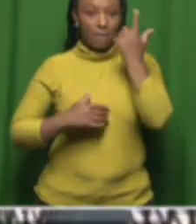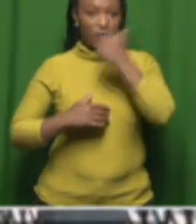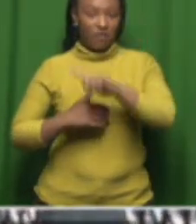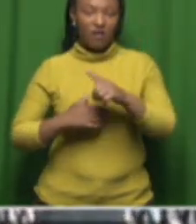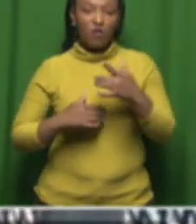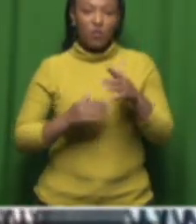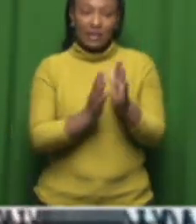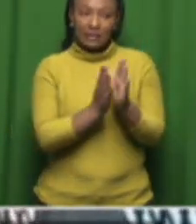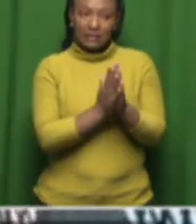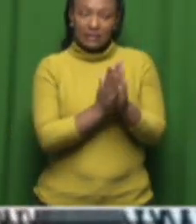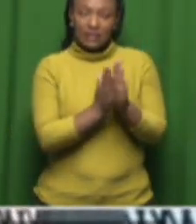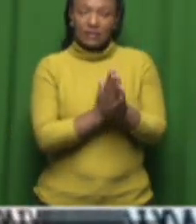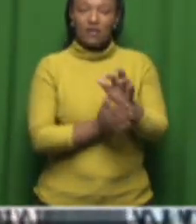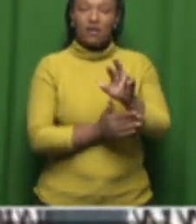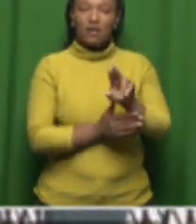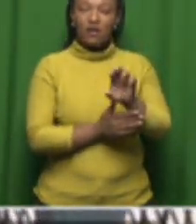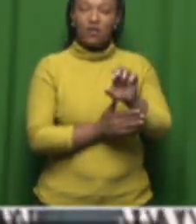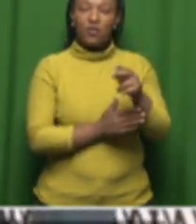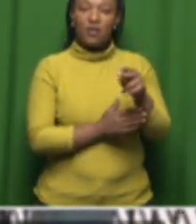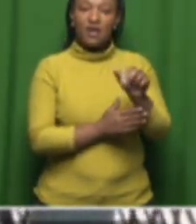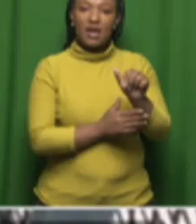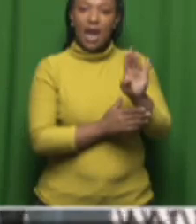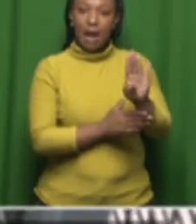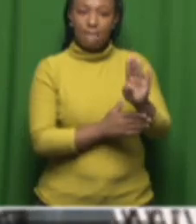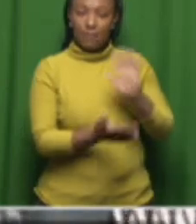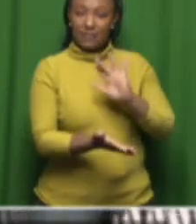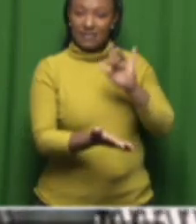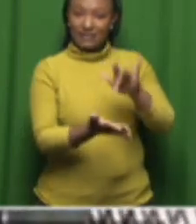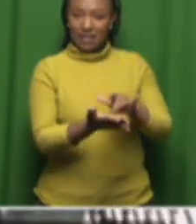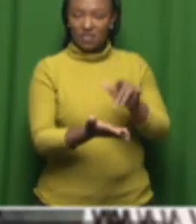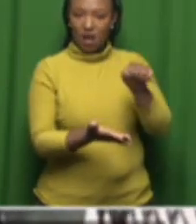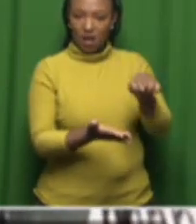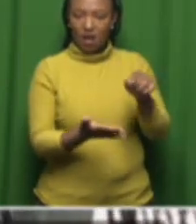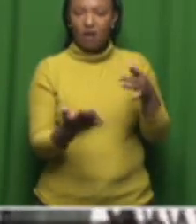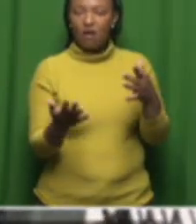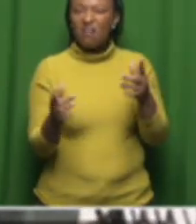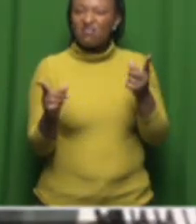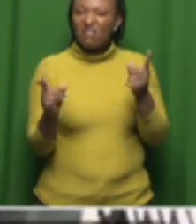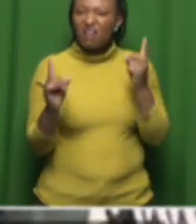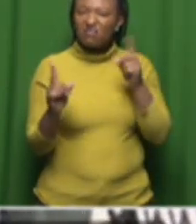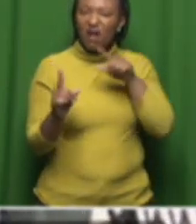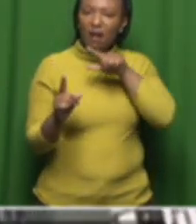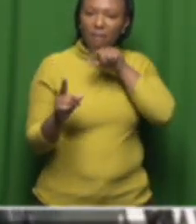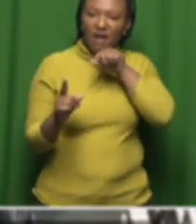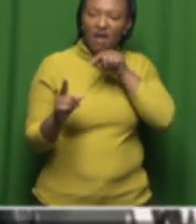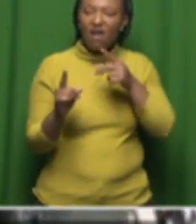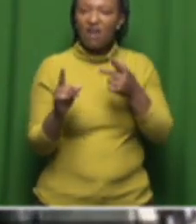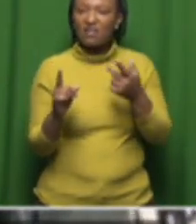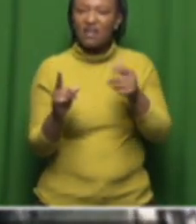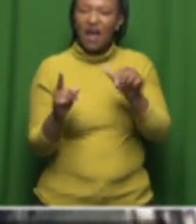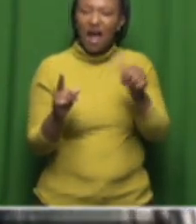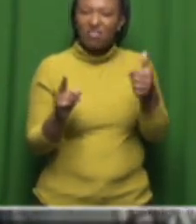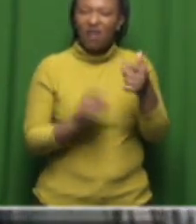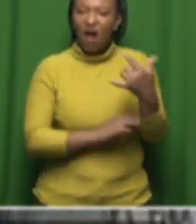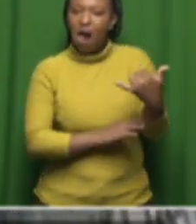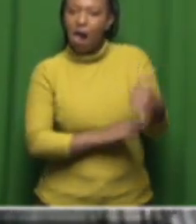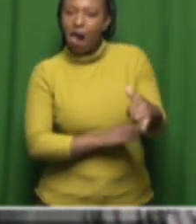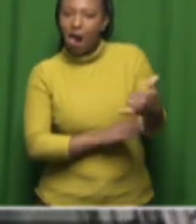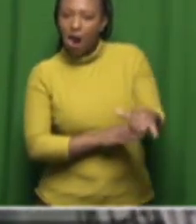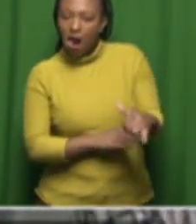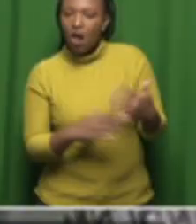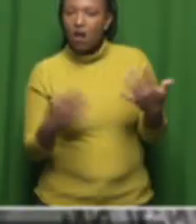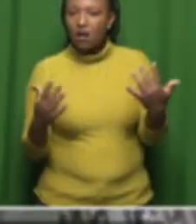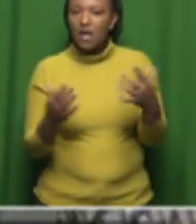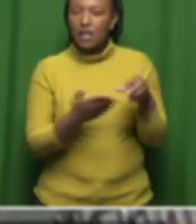center, where the endangered birds and those who are injured or got harmed or in the wild rather,